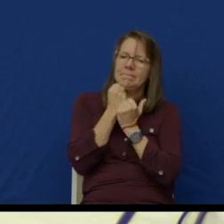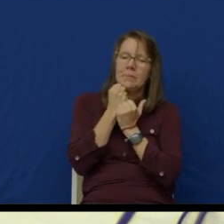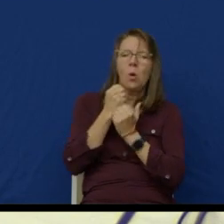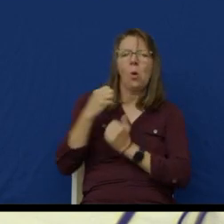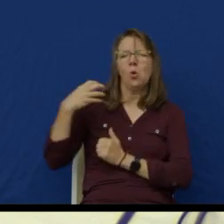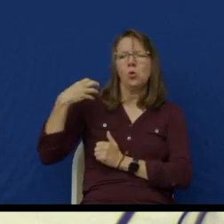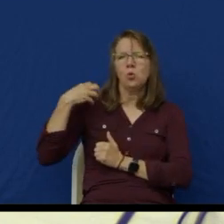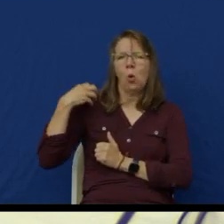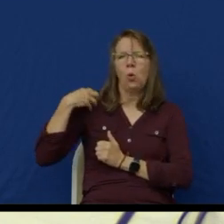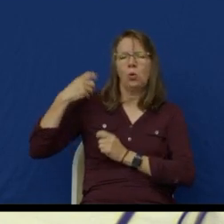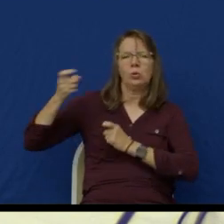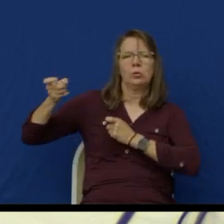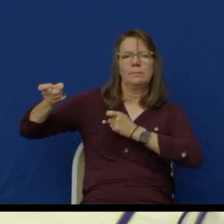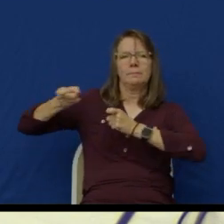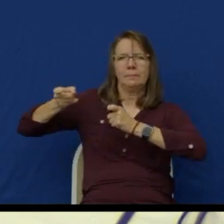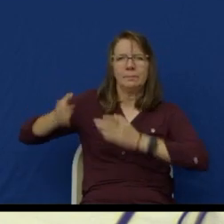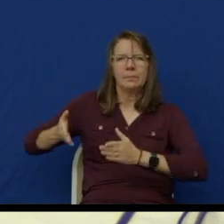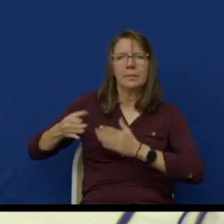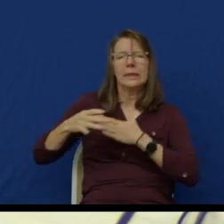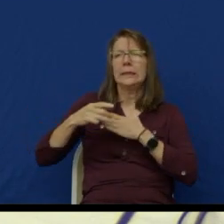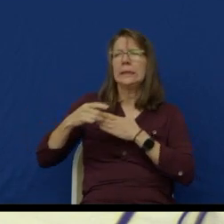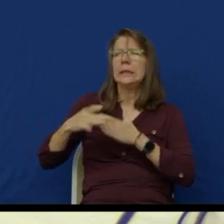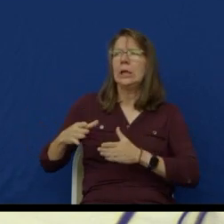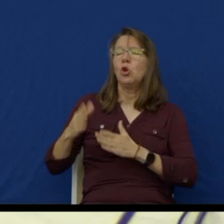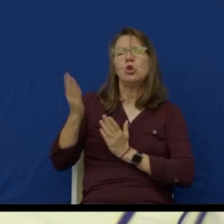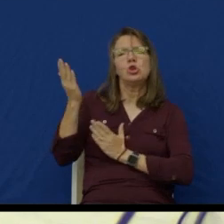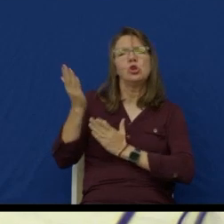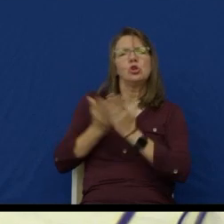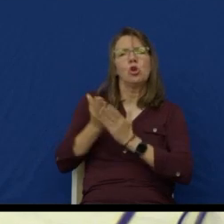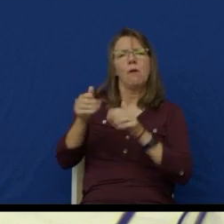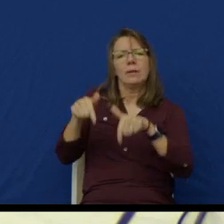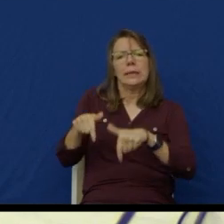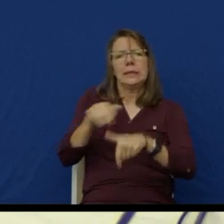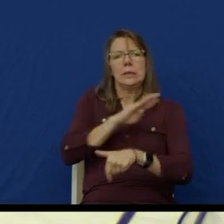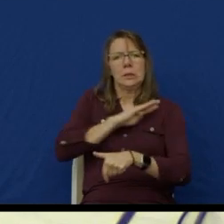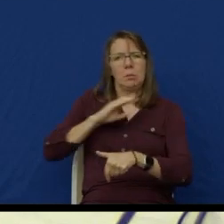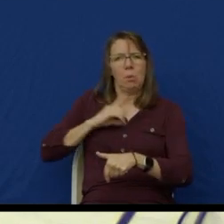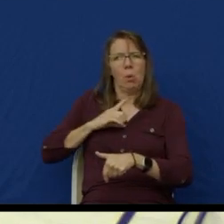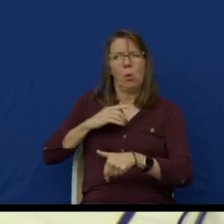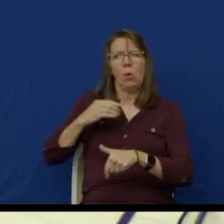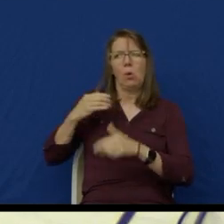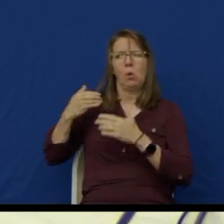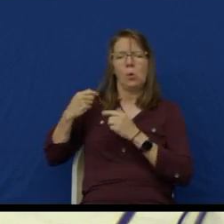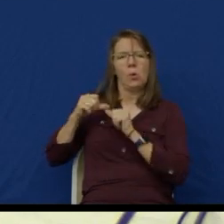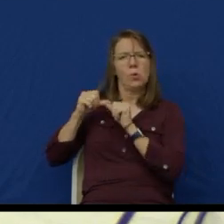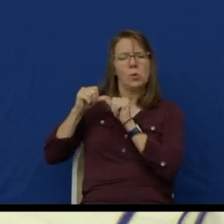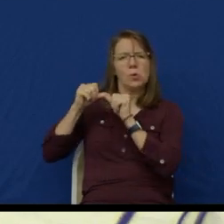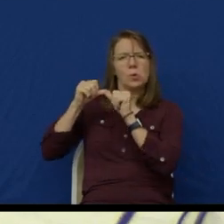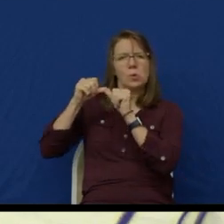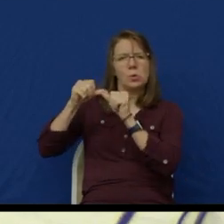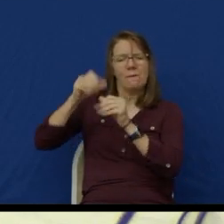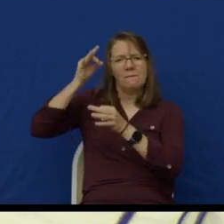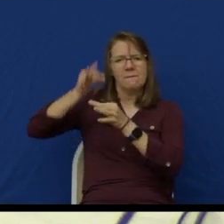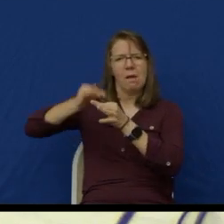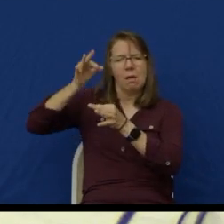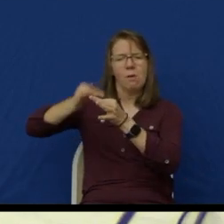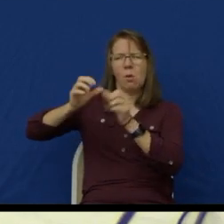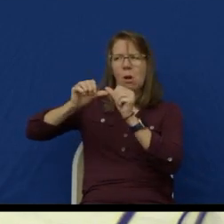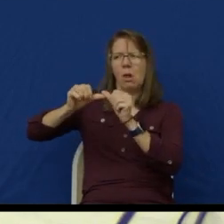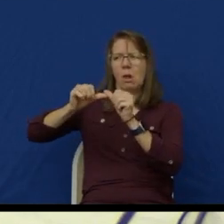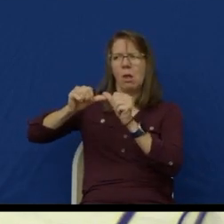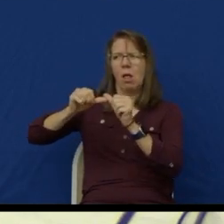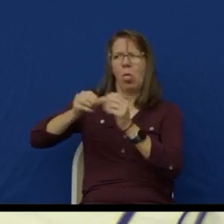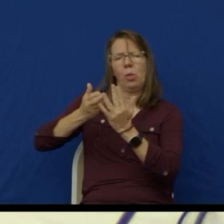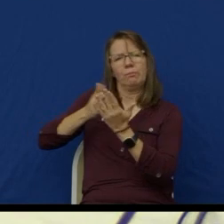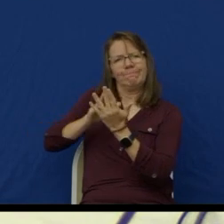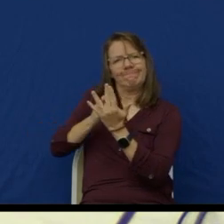served this board so faithfully and with such diligence, even through some